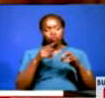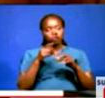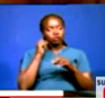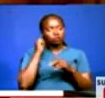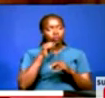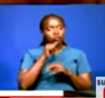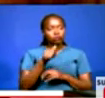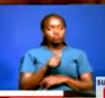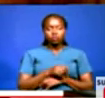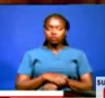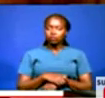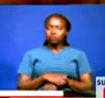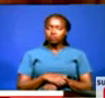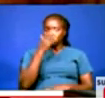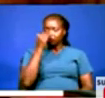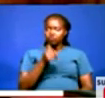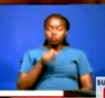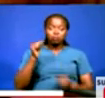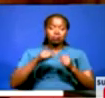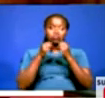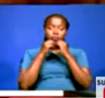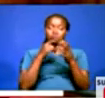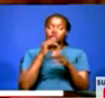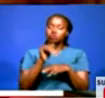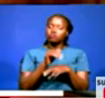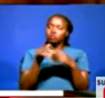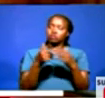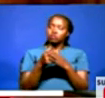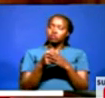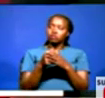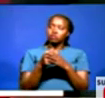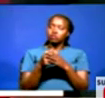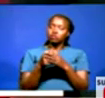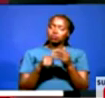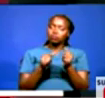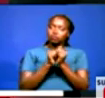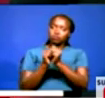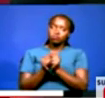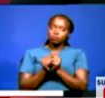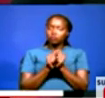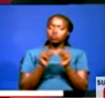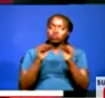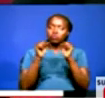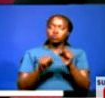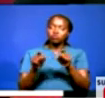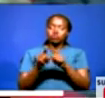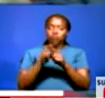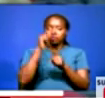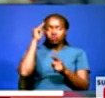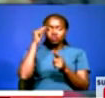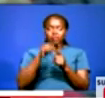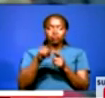not complying, and why they are not complying, so that we all walk this journey together. The system is also geared towards